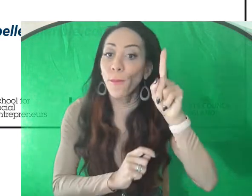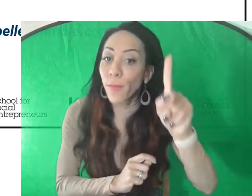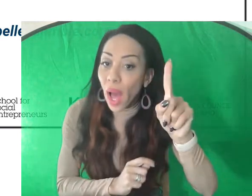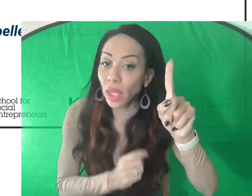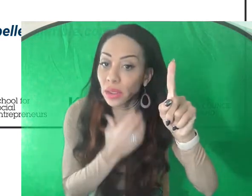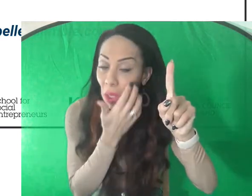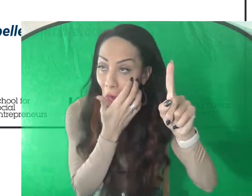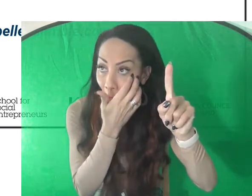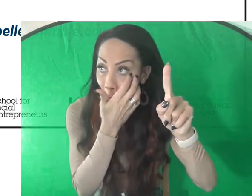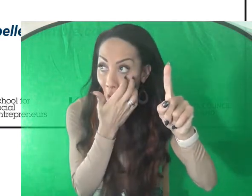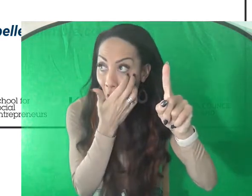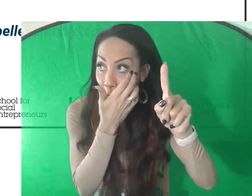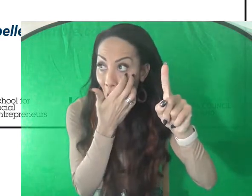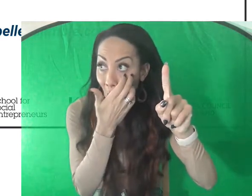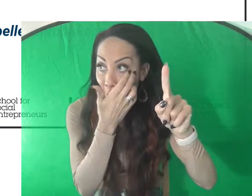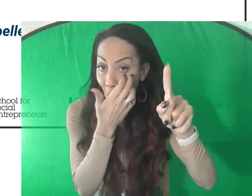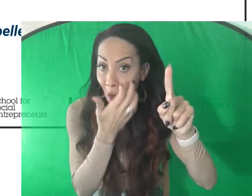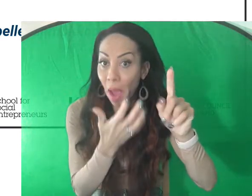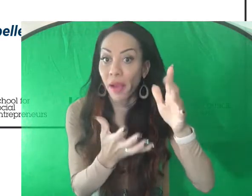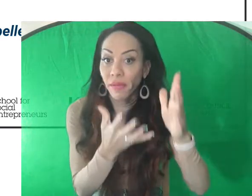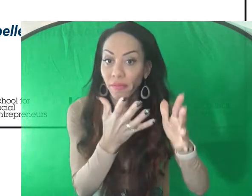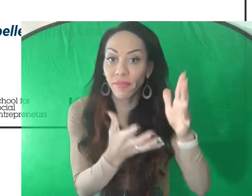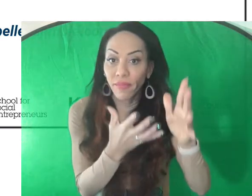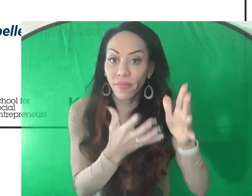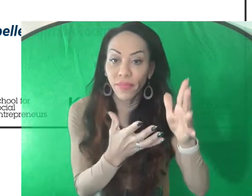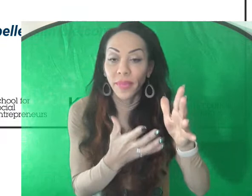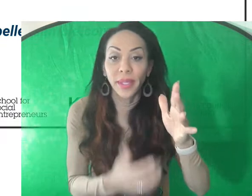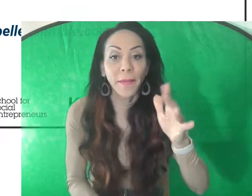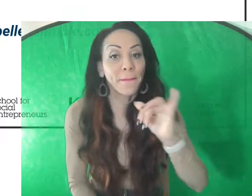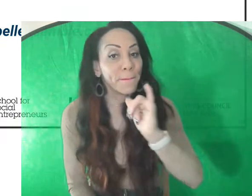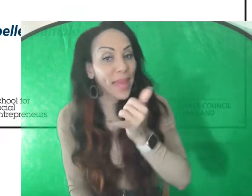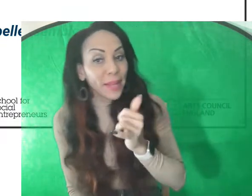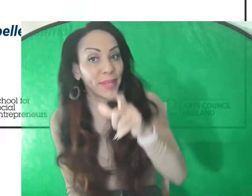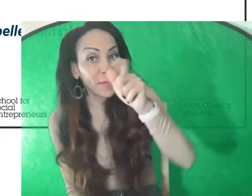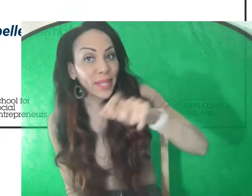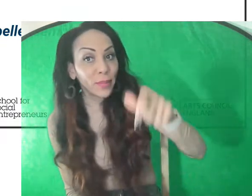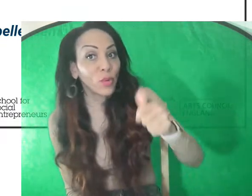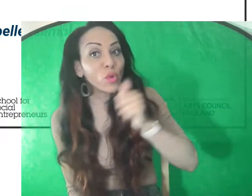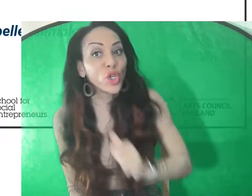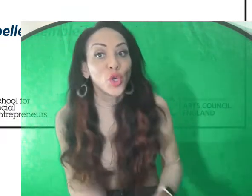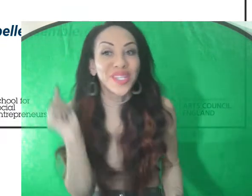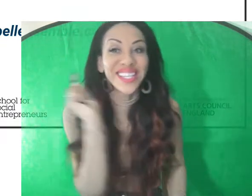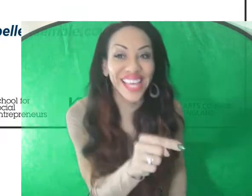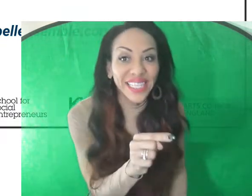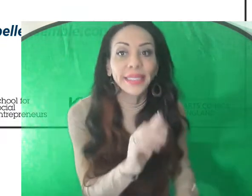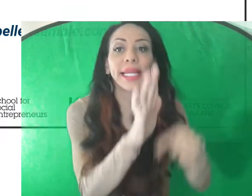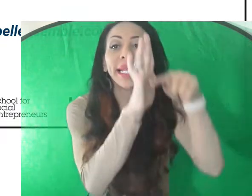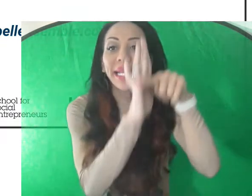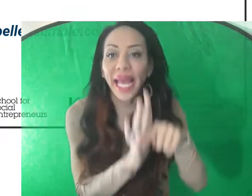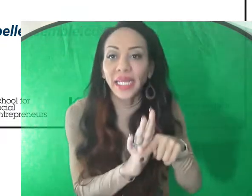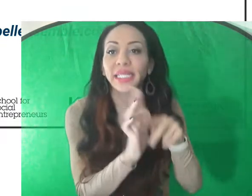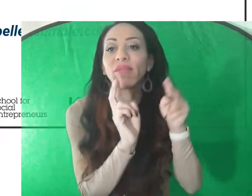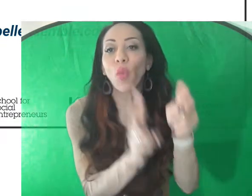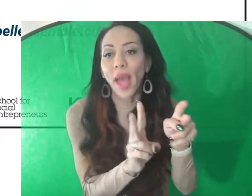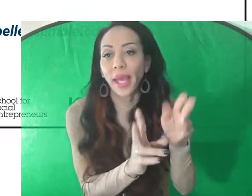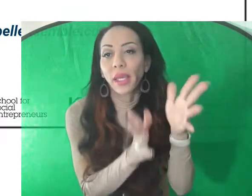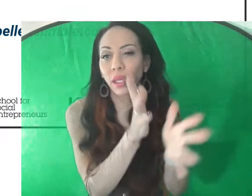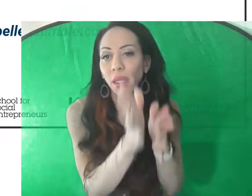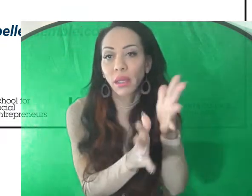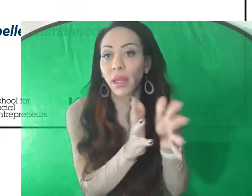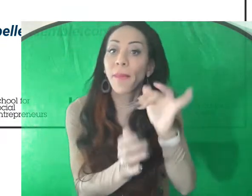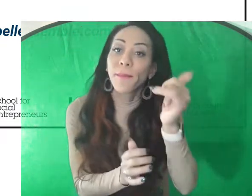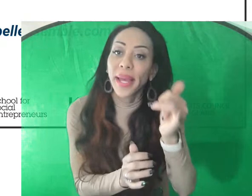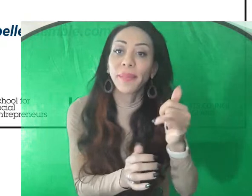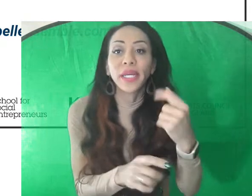try and use things like this in a negative way. Right. So at some point, talking about trans boys could